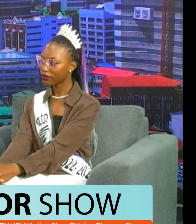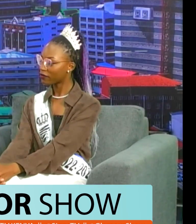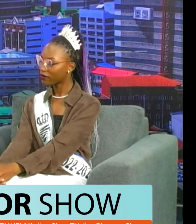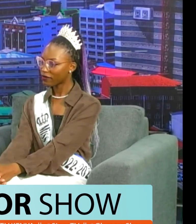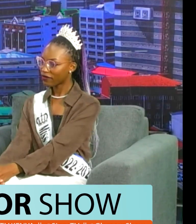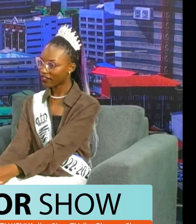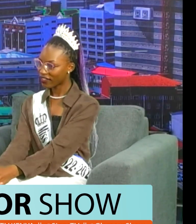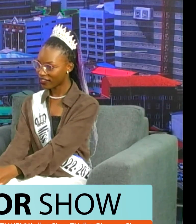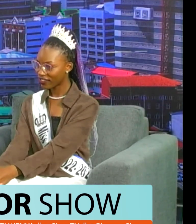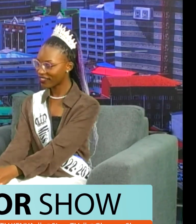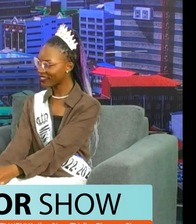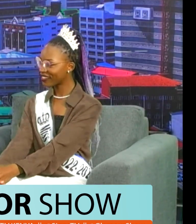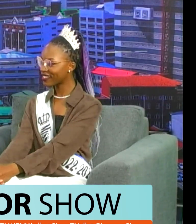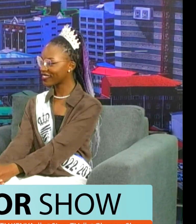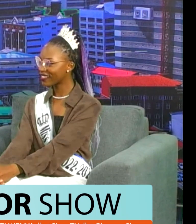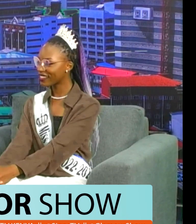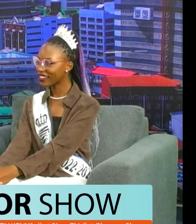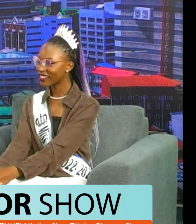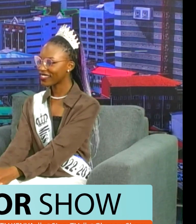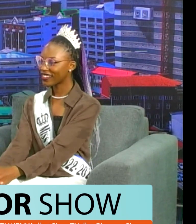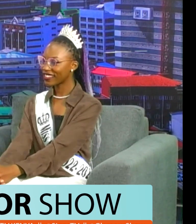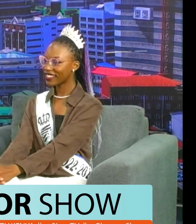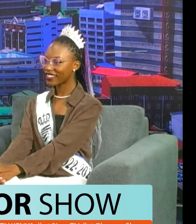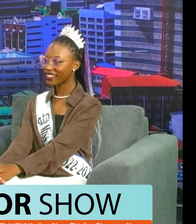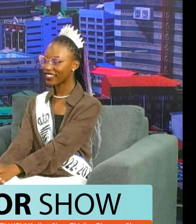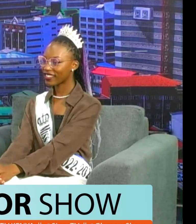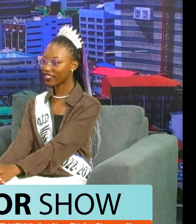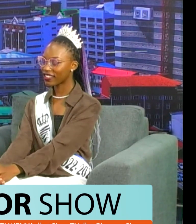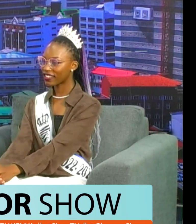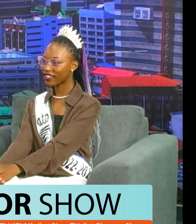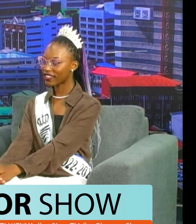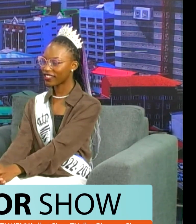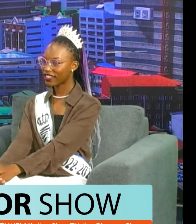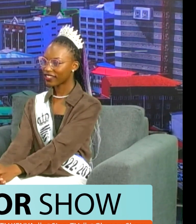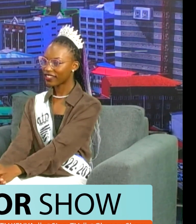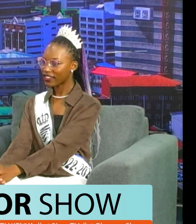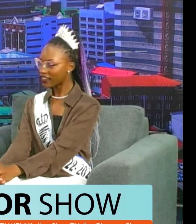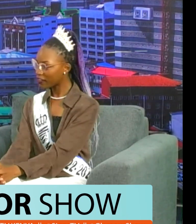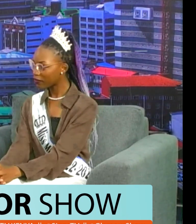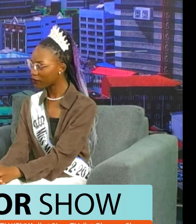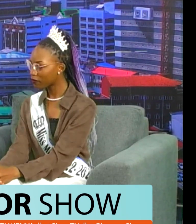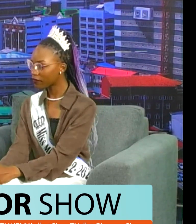Wow, I wish you all the best in that and also in future.